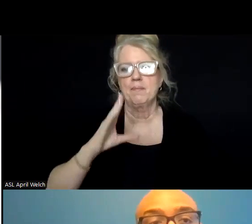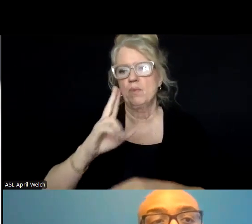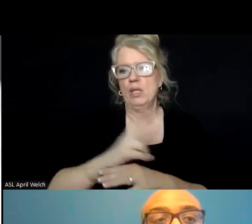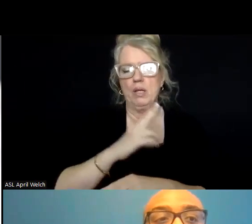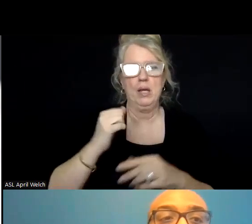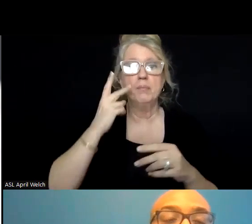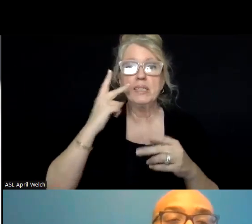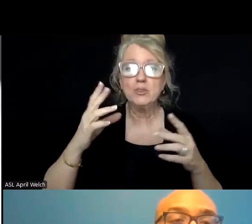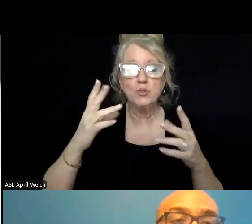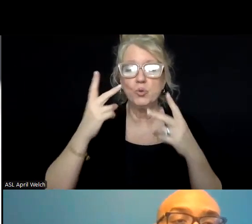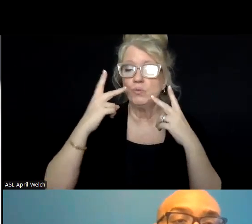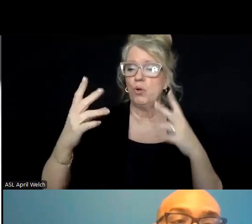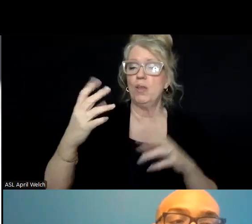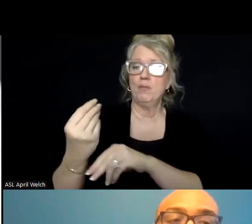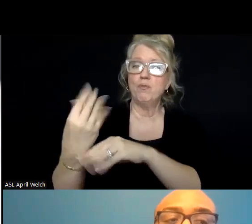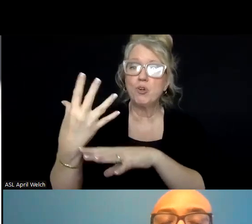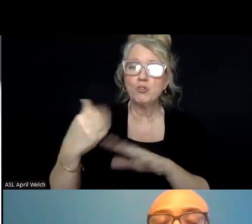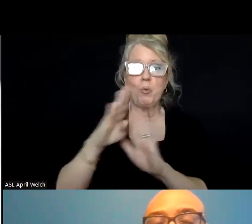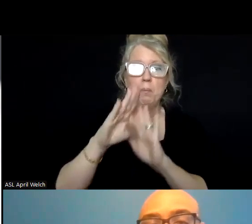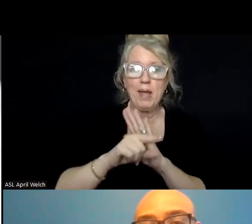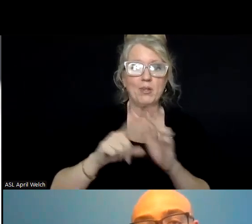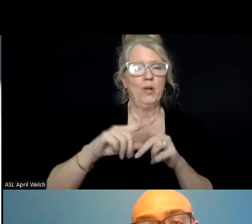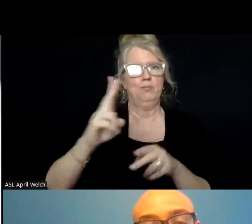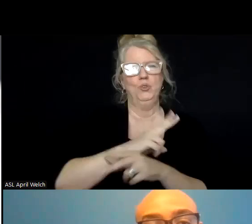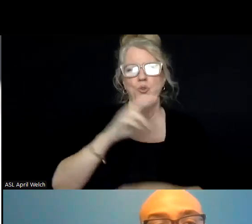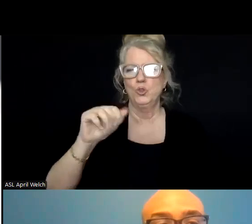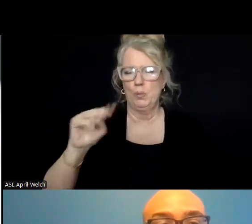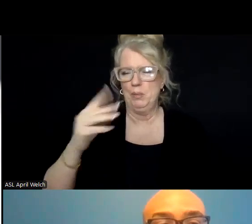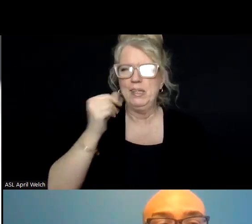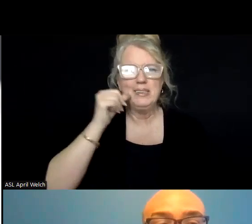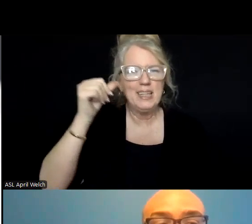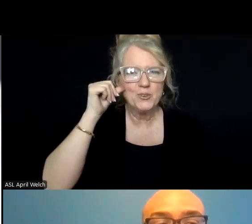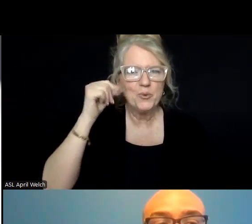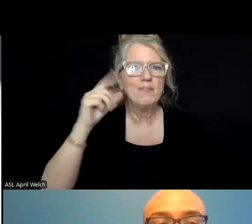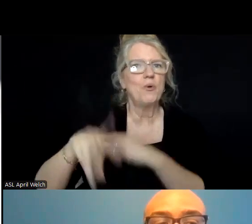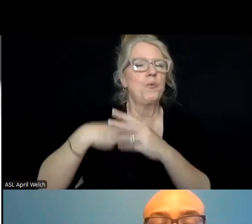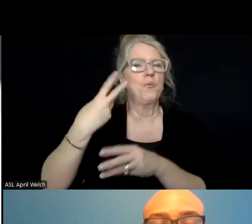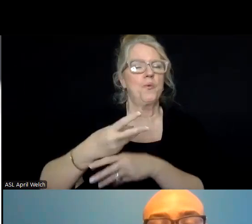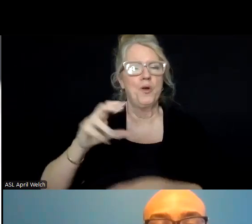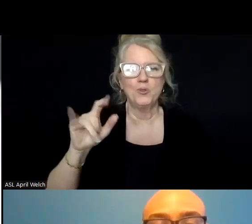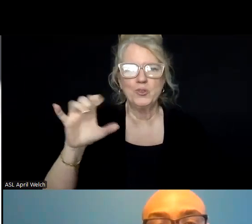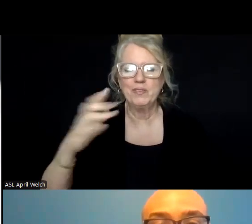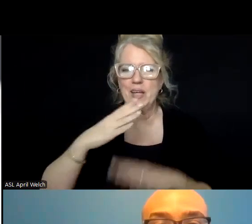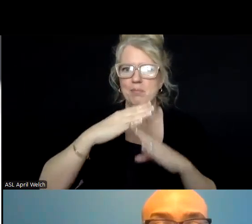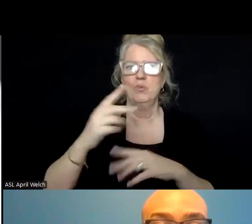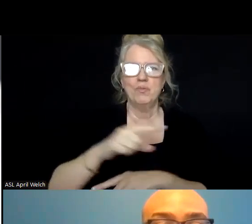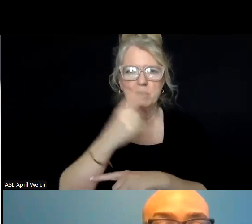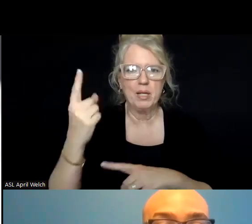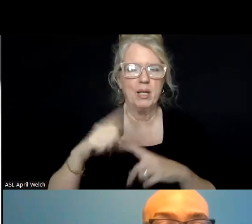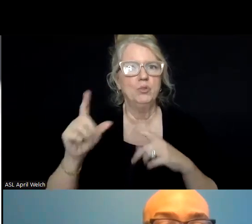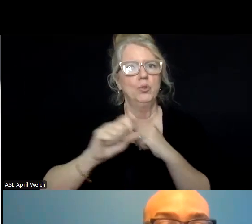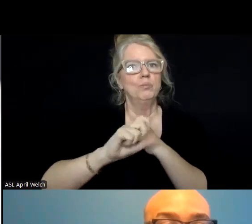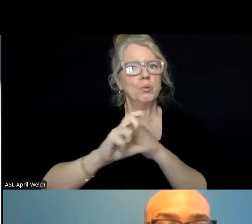virtual backgrounds. You can share on social media. There was one yesterday for World Suicide Prevention Day, but really to help promote and get the